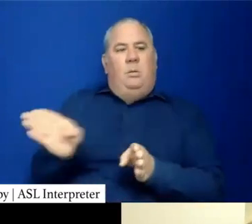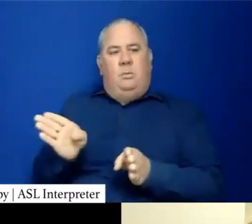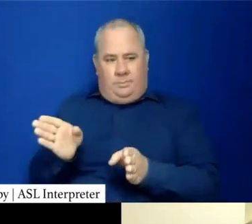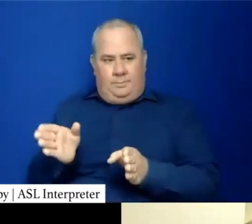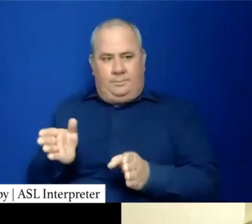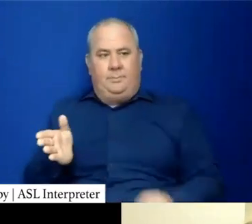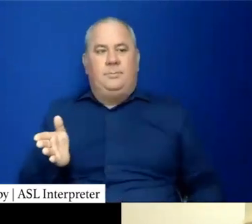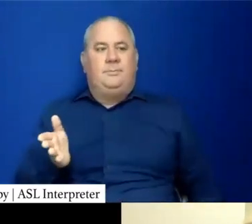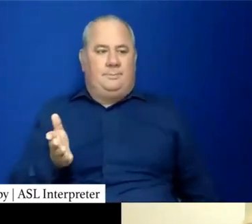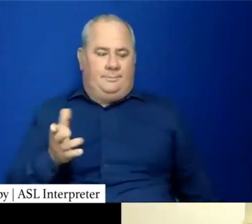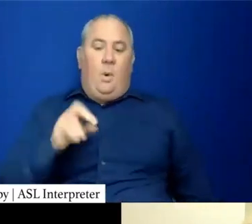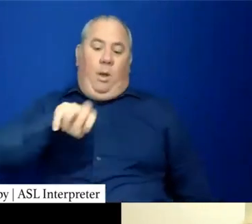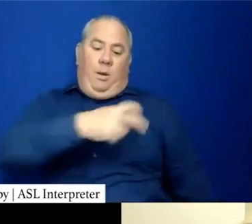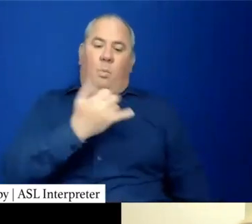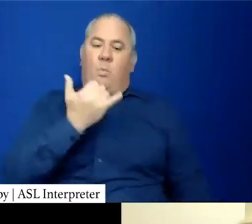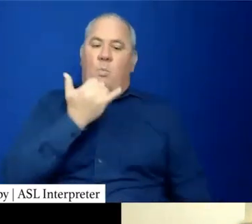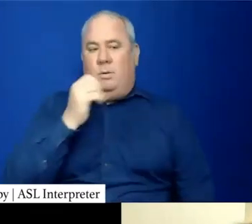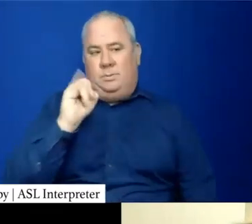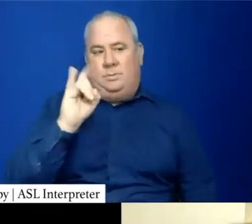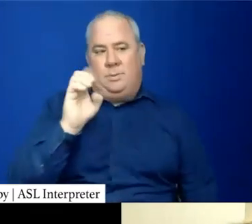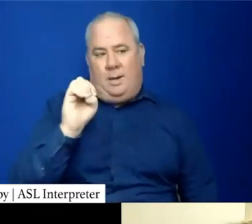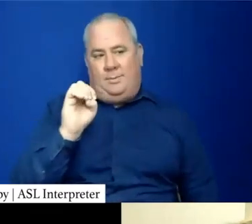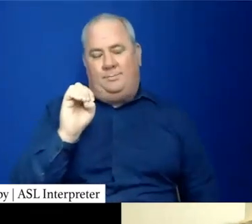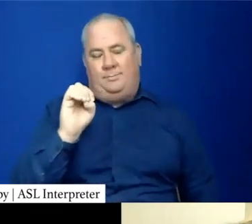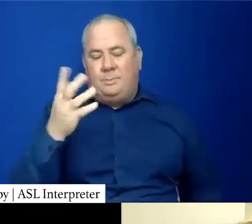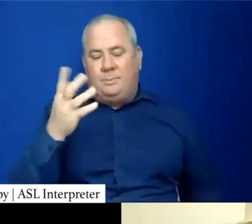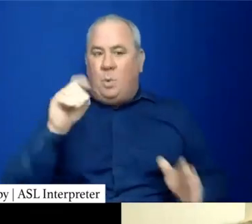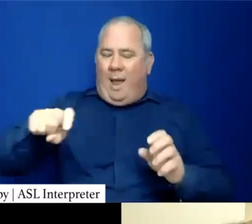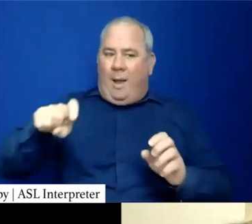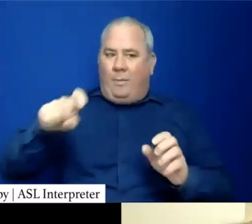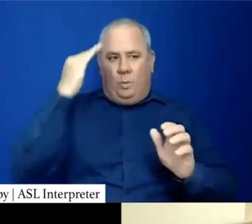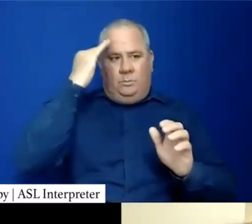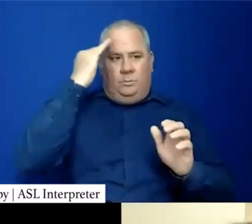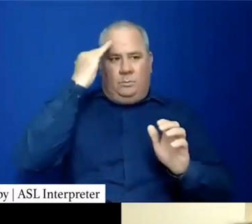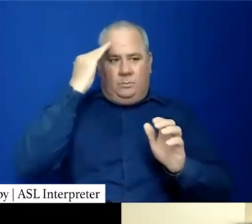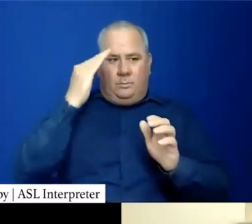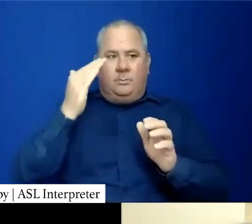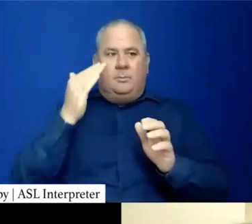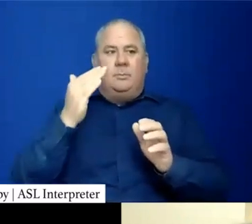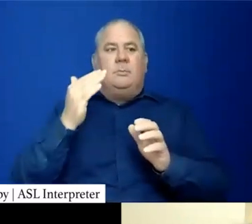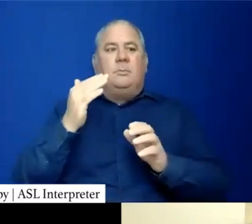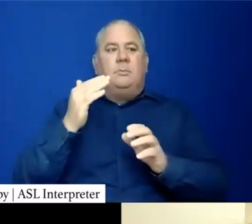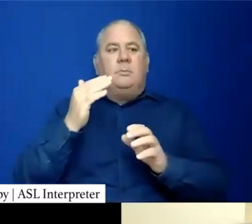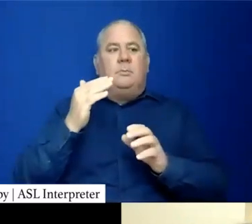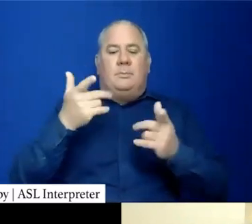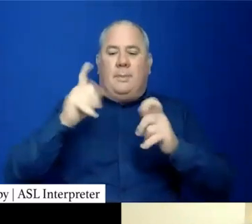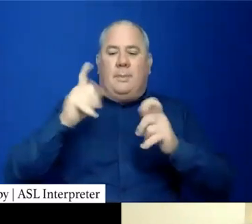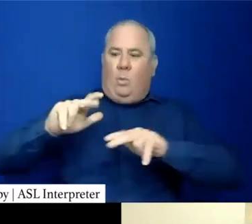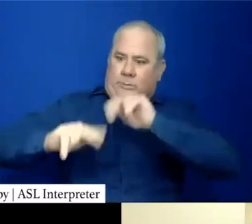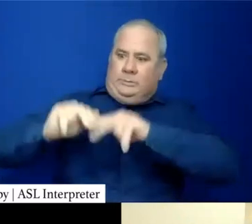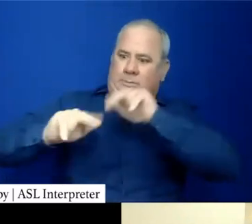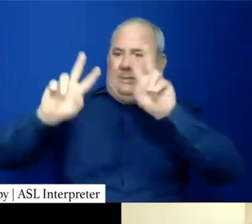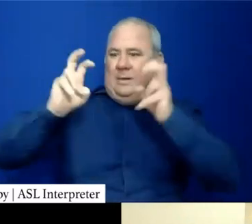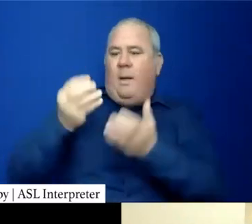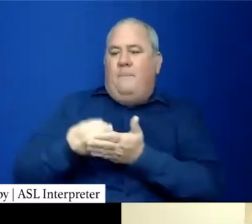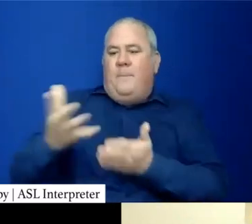like, I have to make sure to keep my credibility with the community as well as with my colleagues, or I